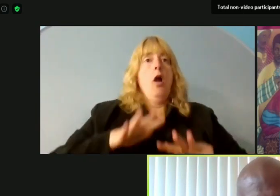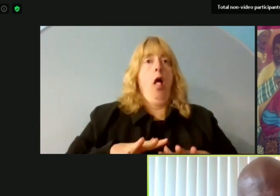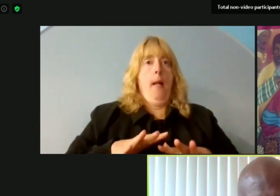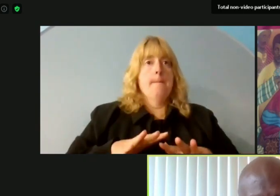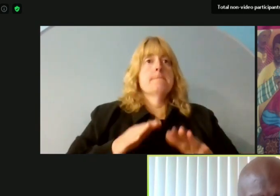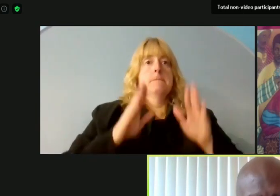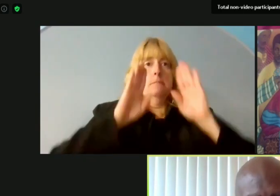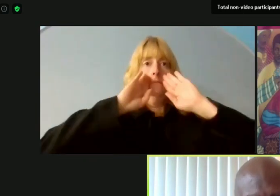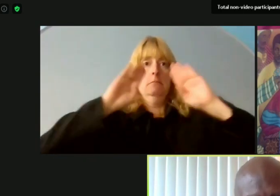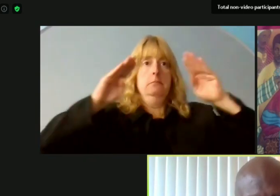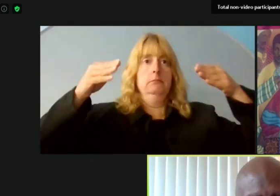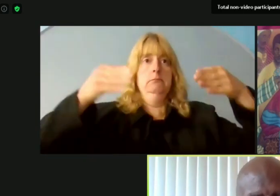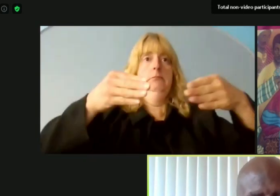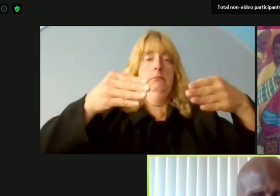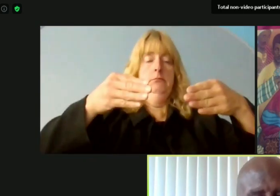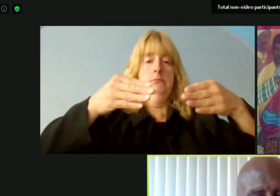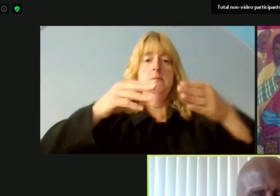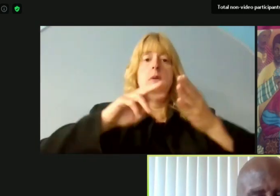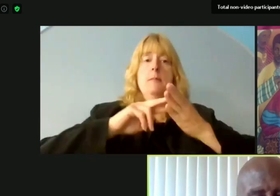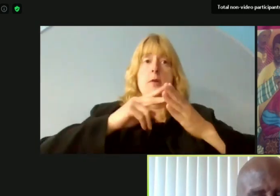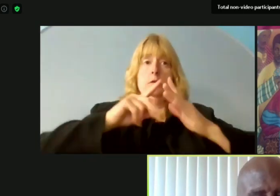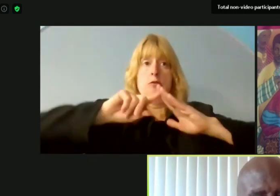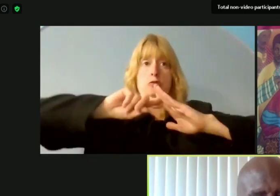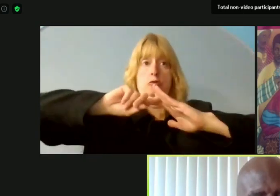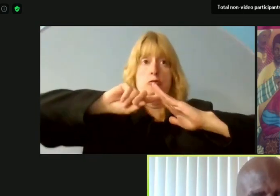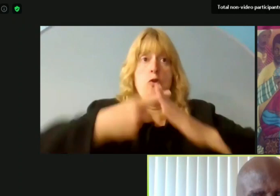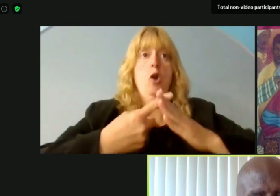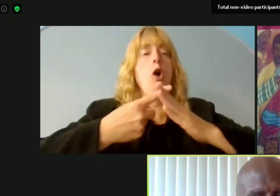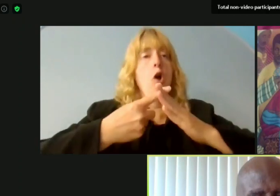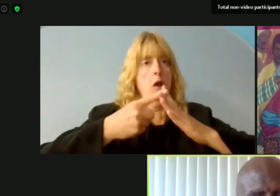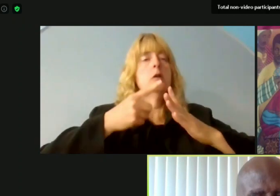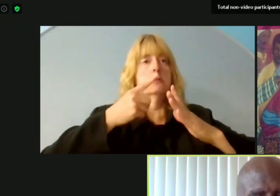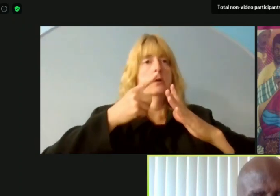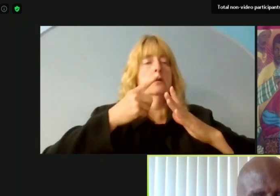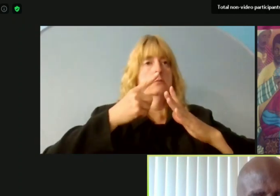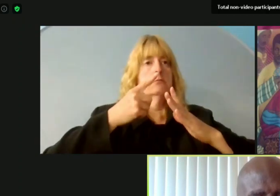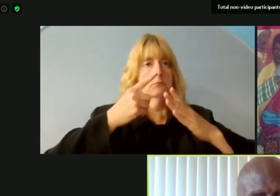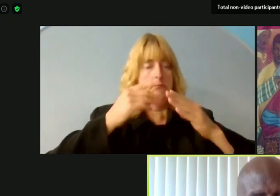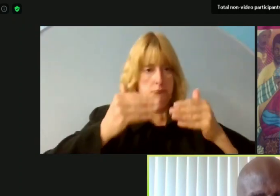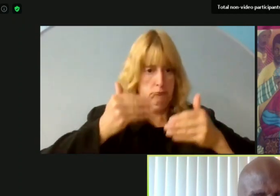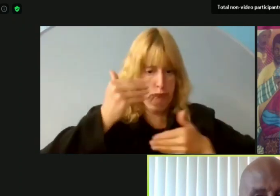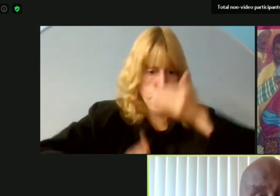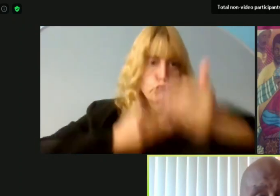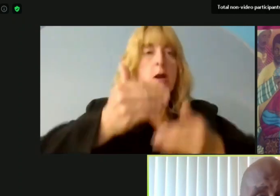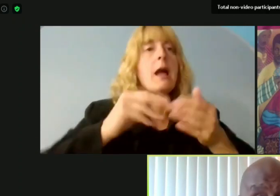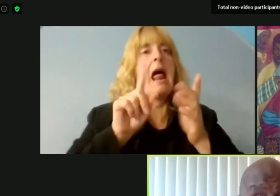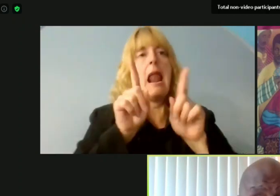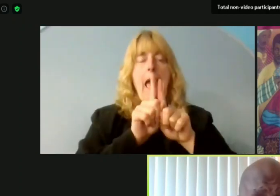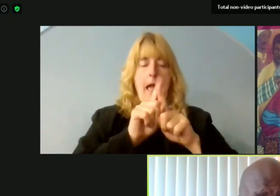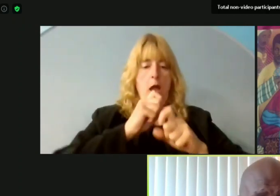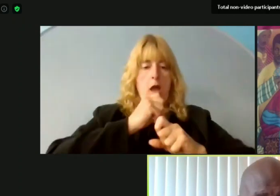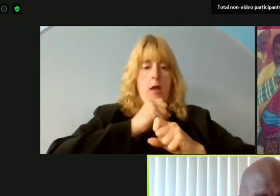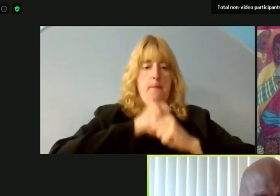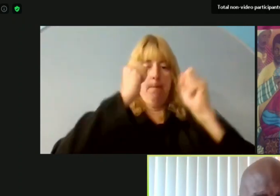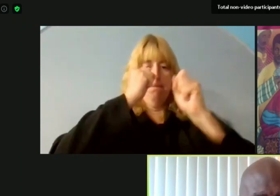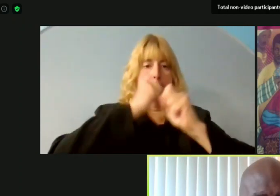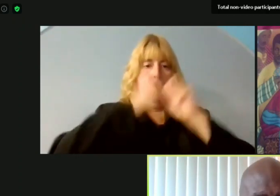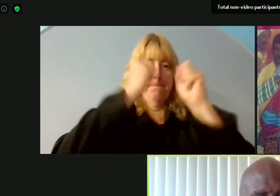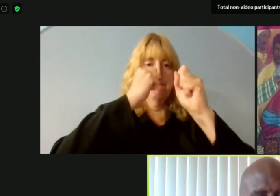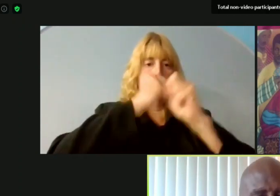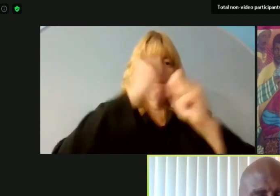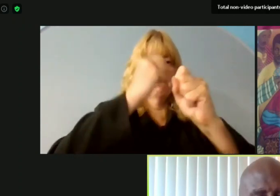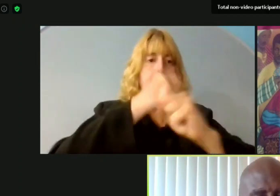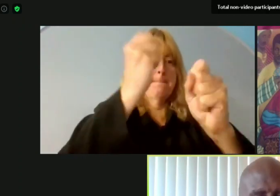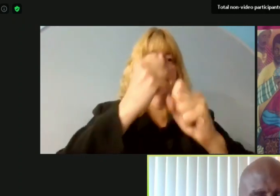you in that engine compartment are a series of explosions, one after the other. And those